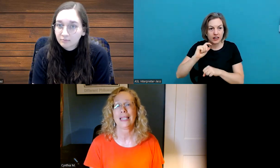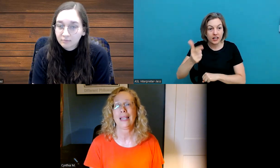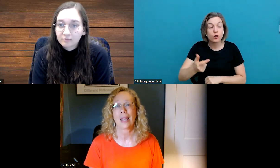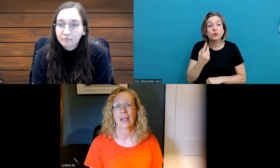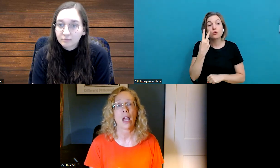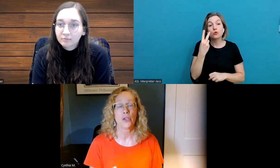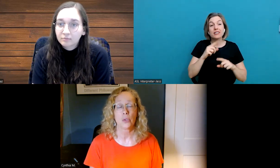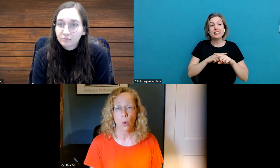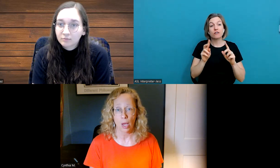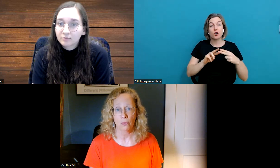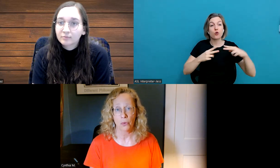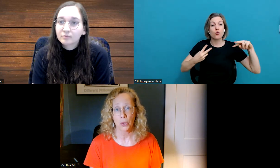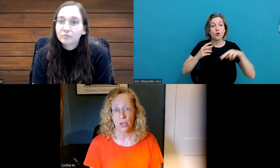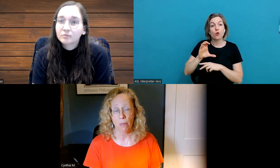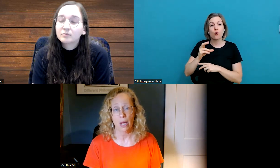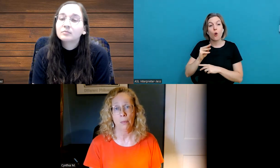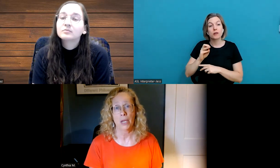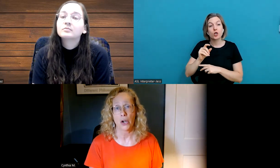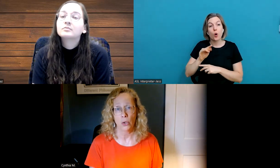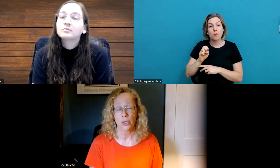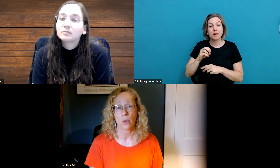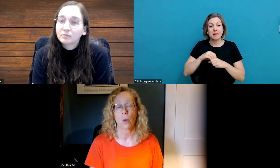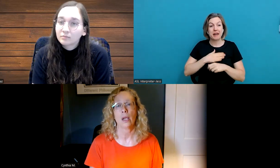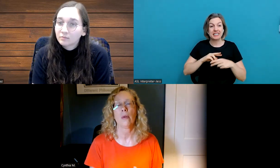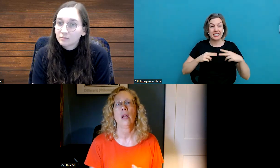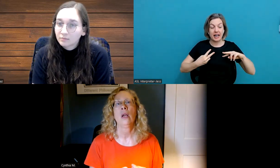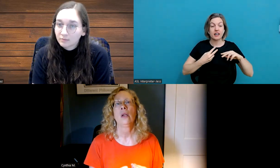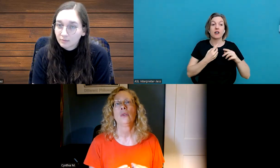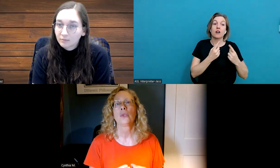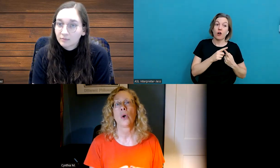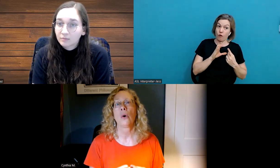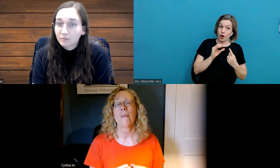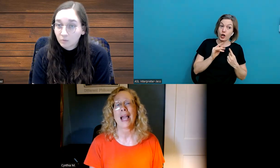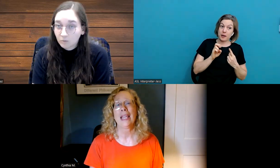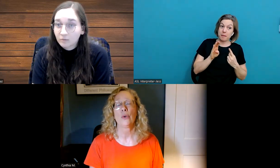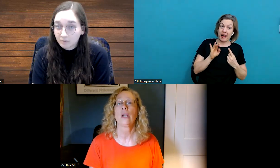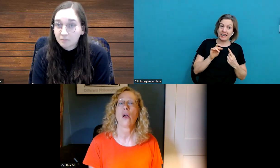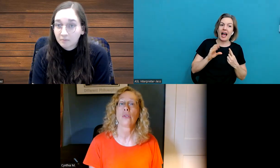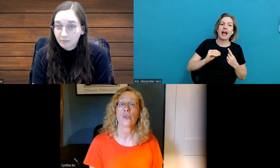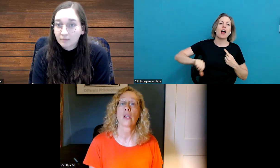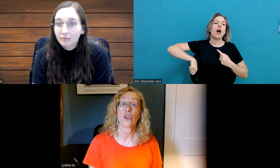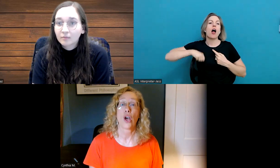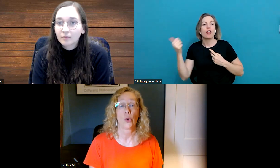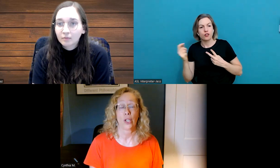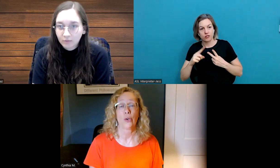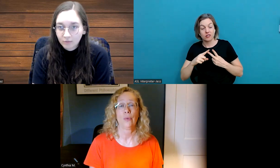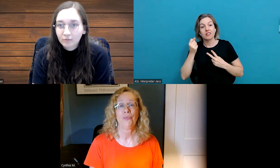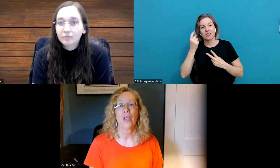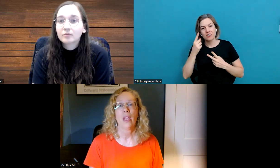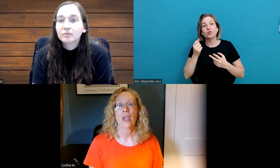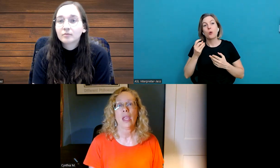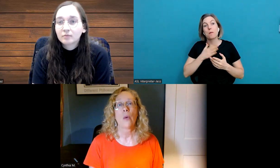my DNA, not just one for the cookie bite, but an alternate one. So my hearing loss started a lot